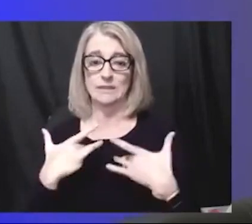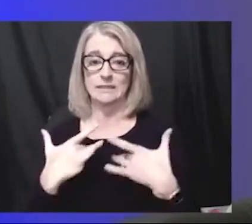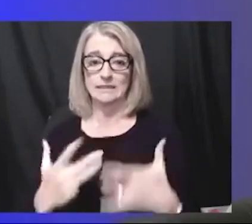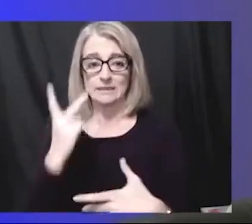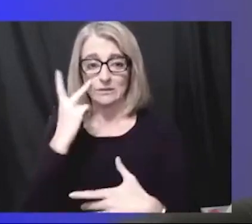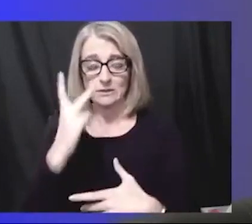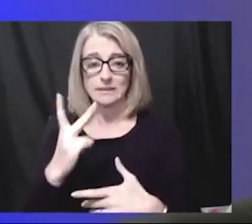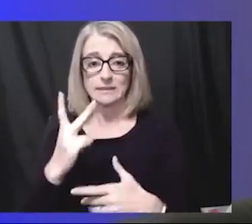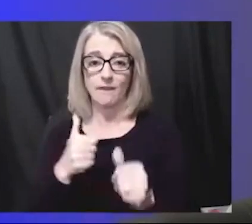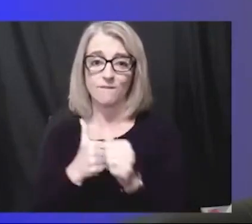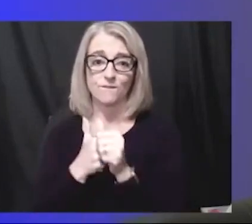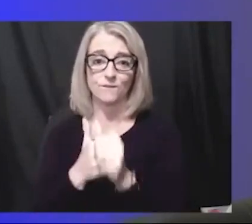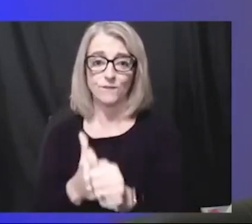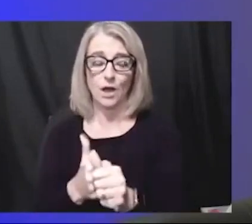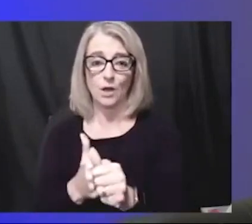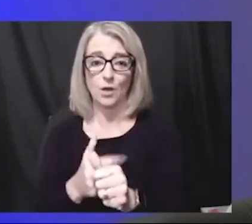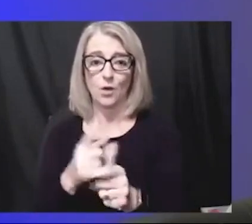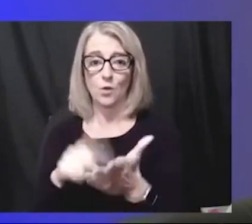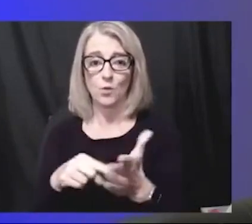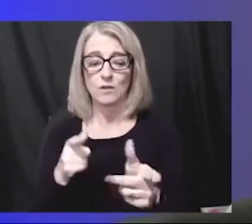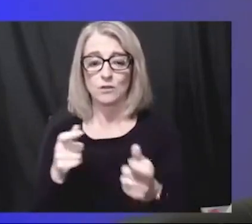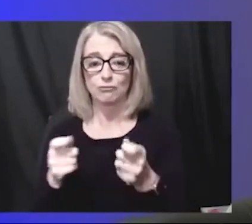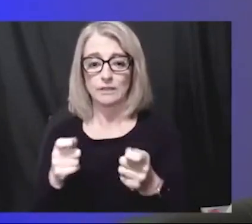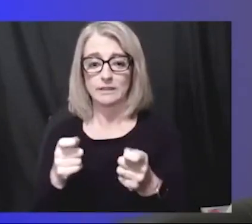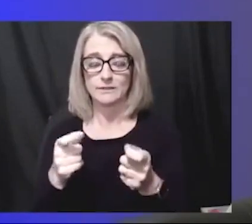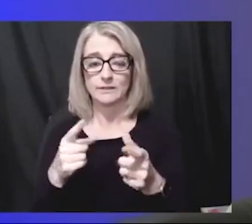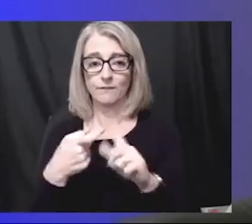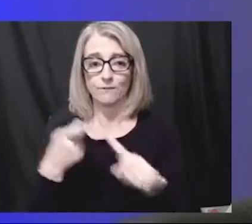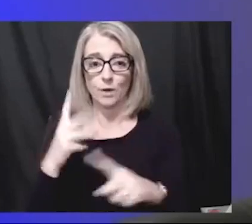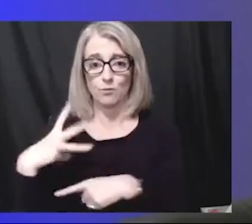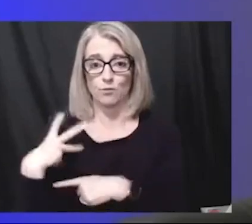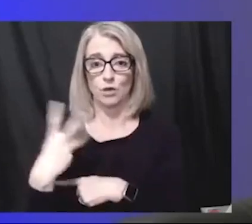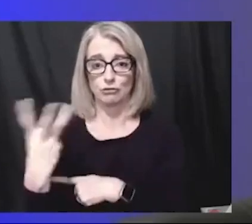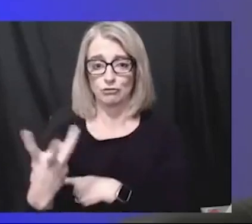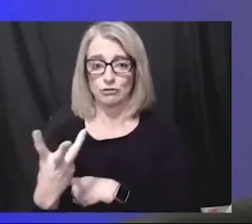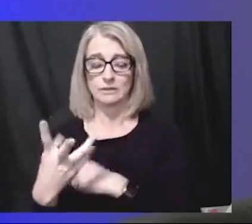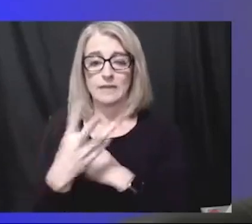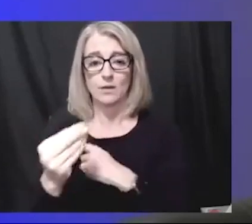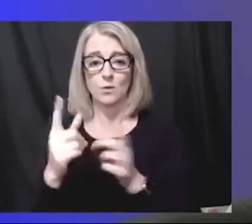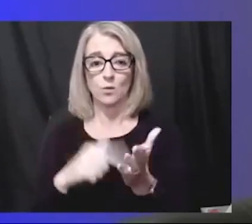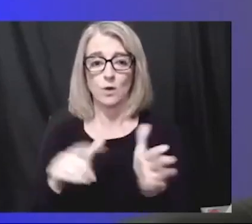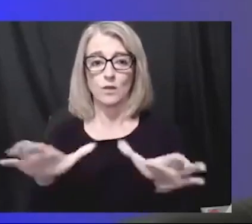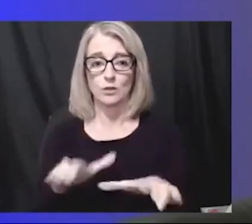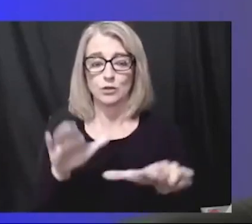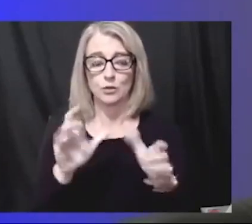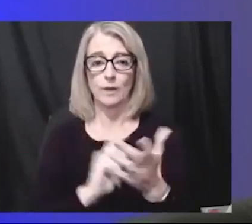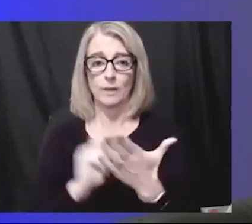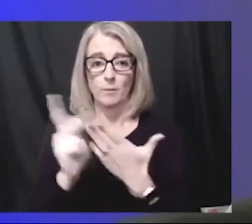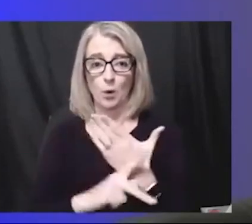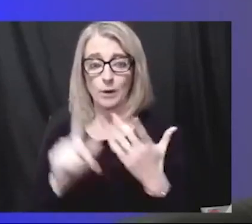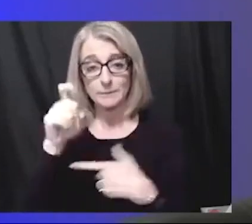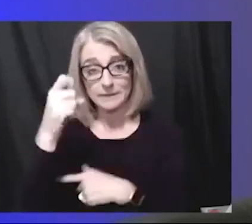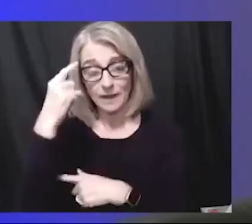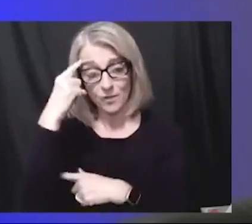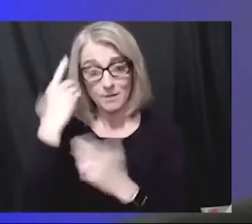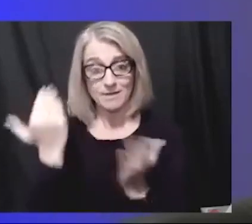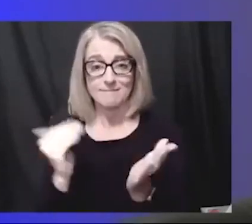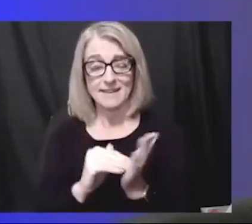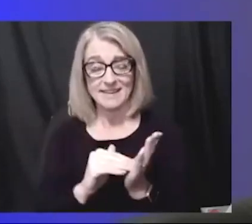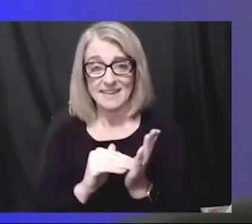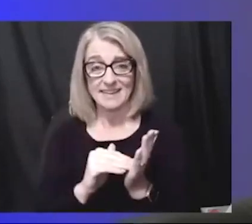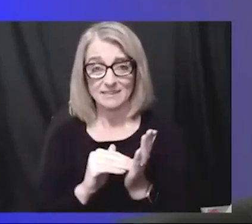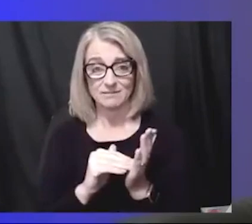follow what the directive is coming out of Washington and what they're doing with the government programs. But again, we don't expect that